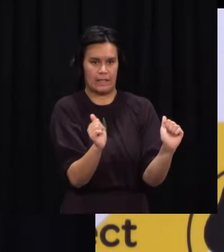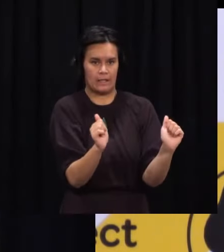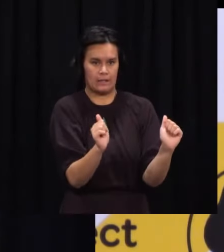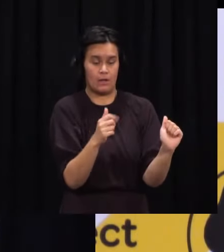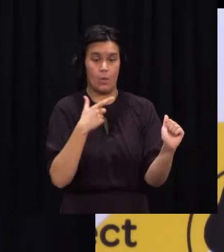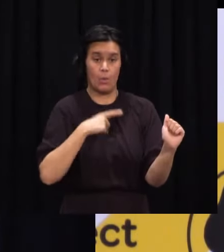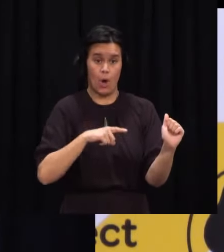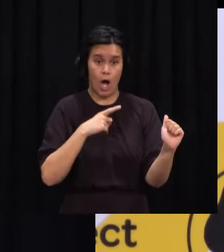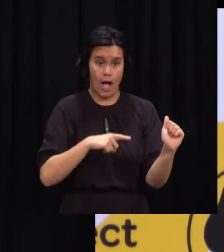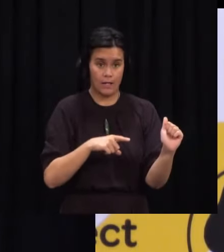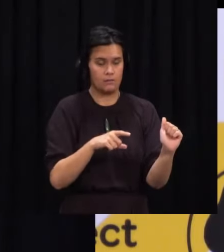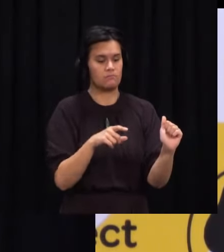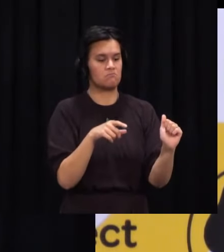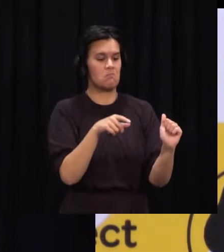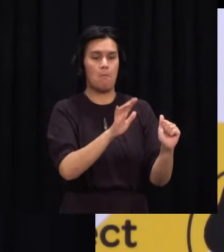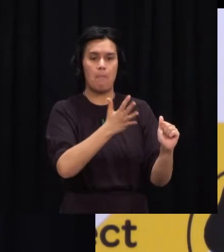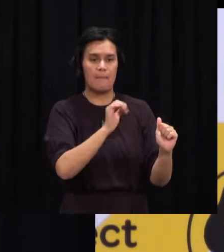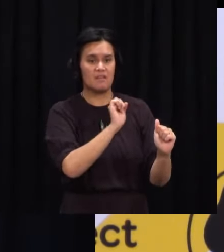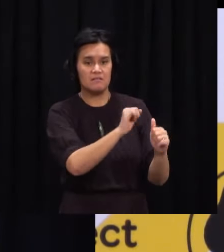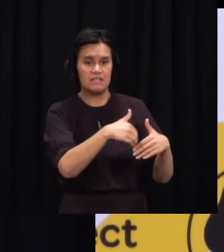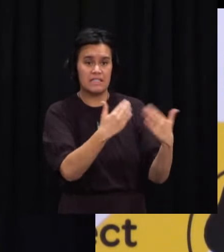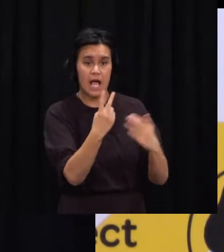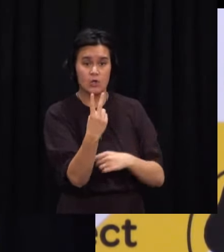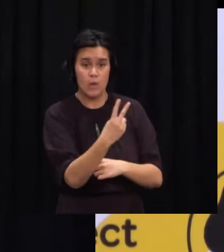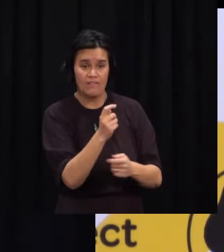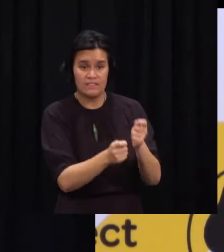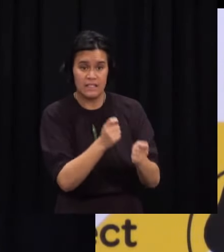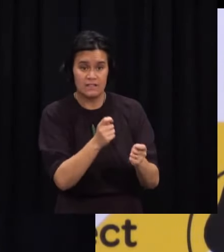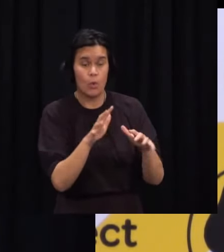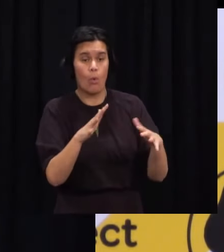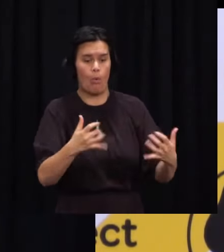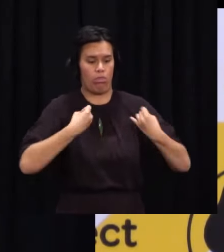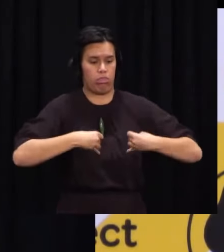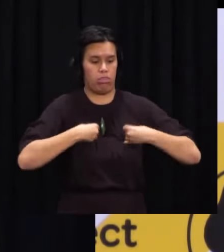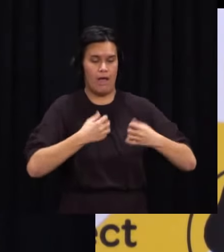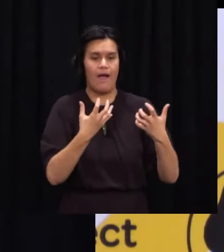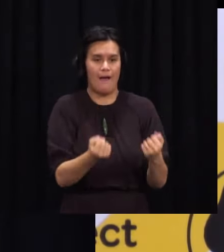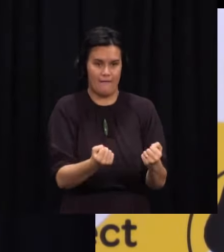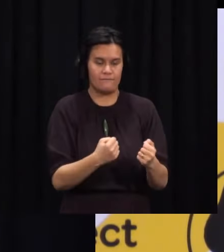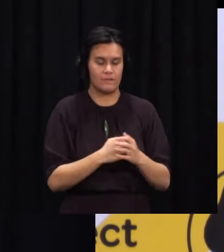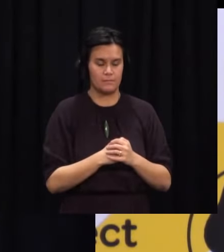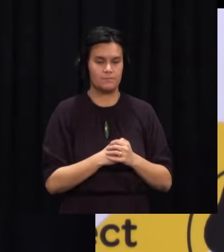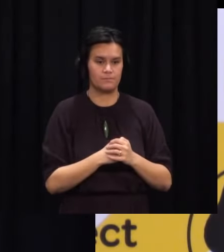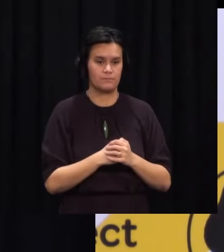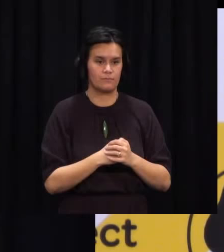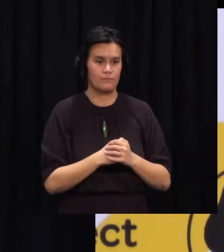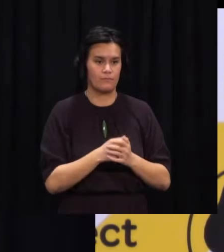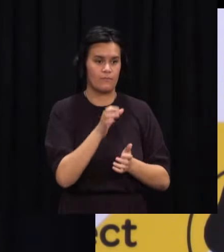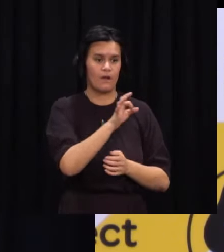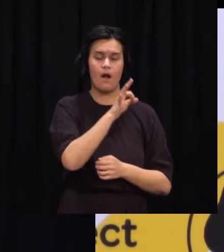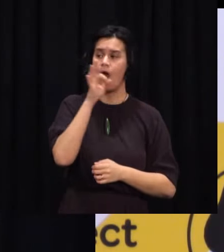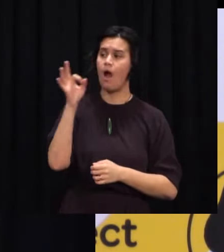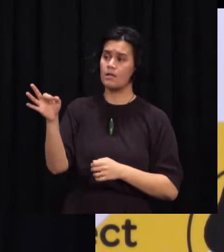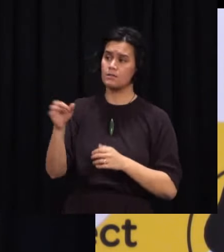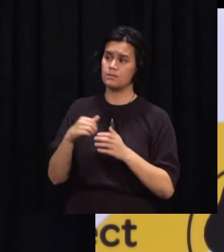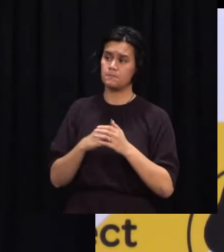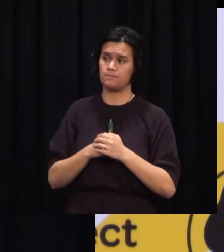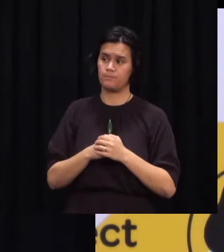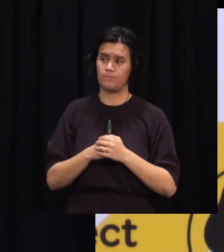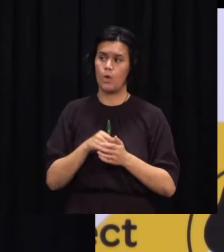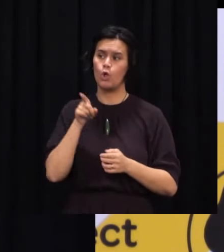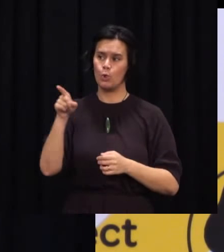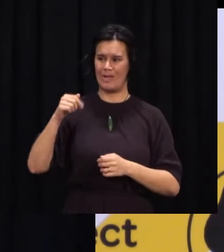test. I had Ben. Prime Minister, what's your modelling saying in terms of where you expect cases to go now